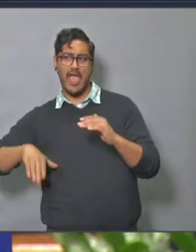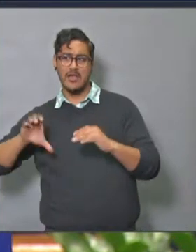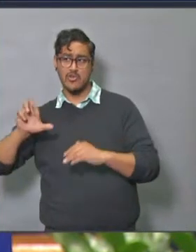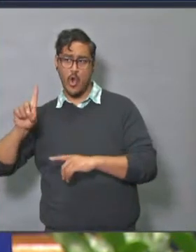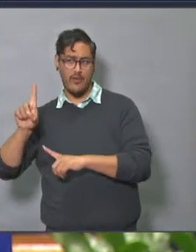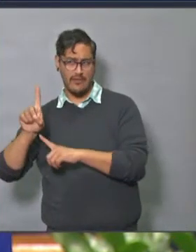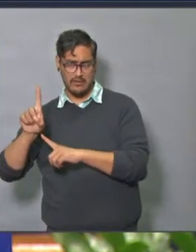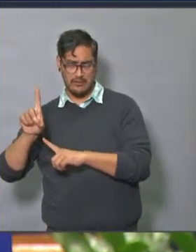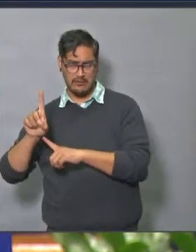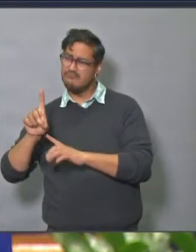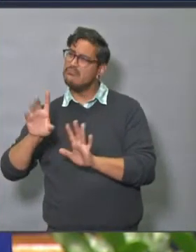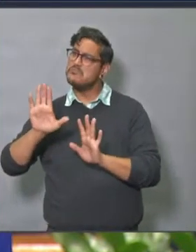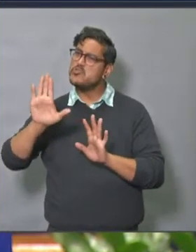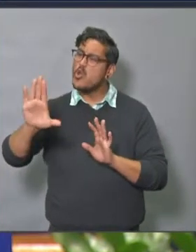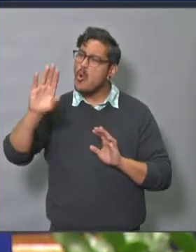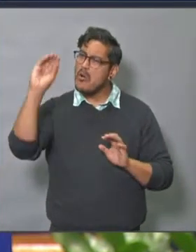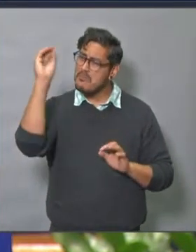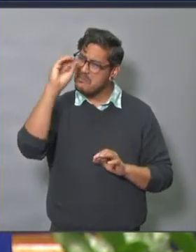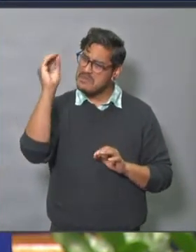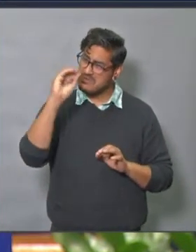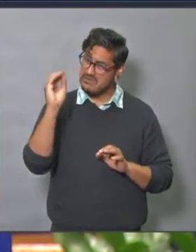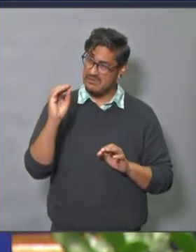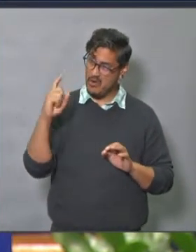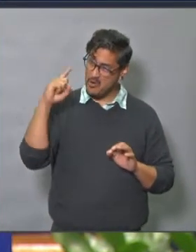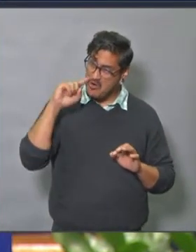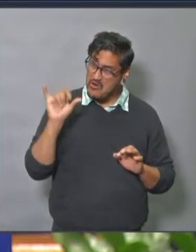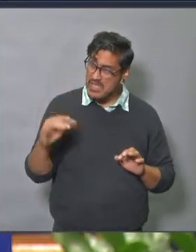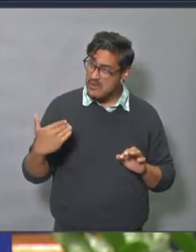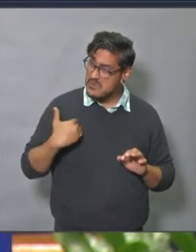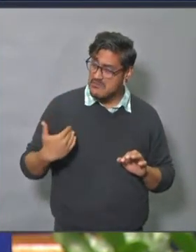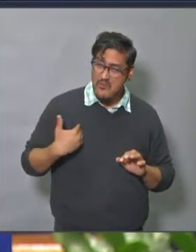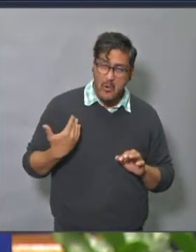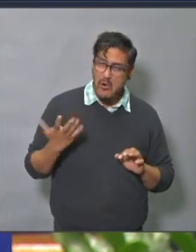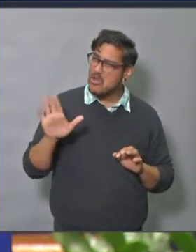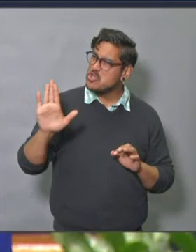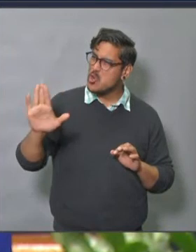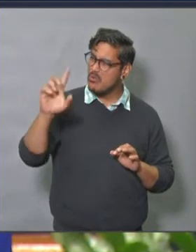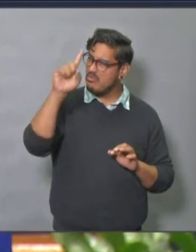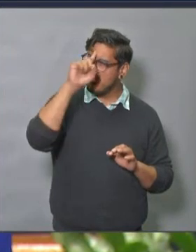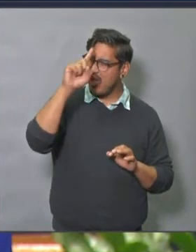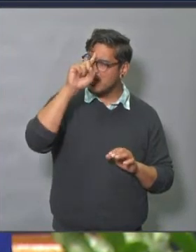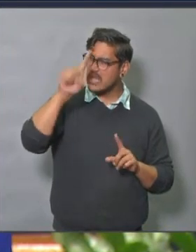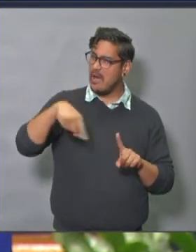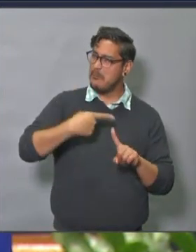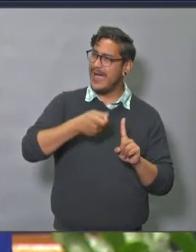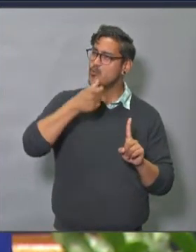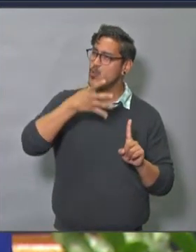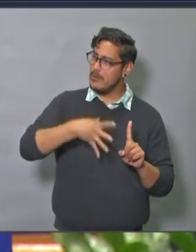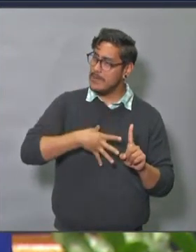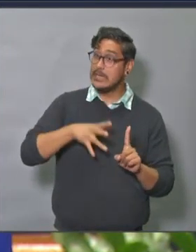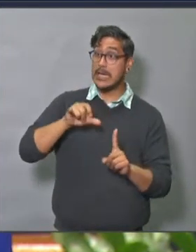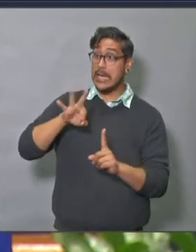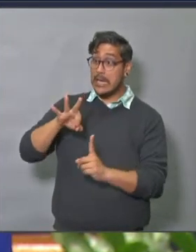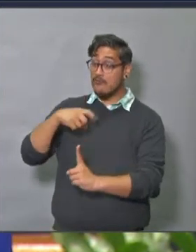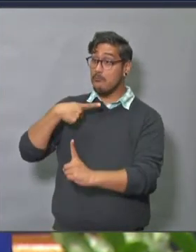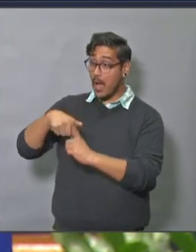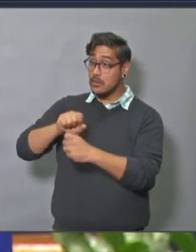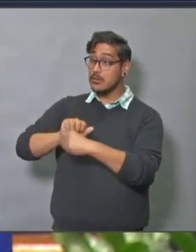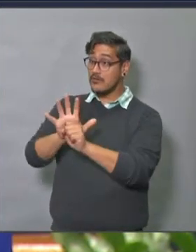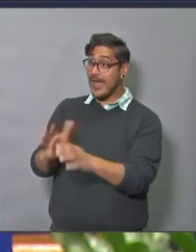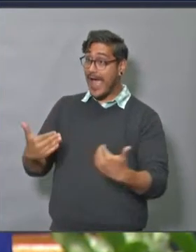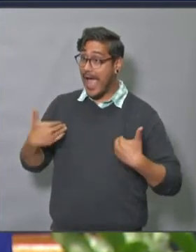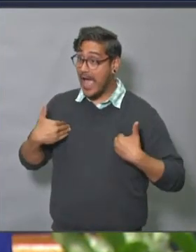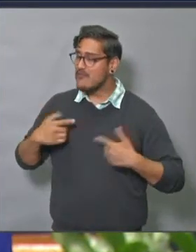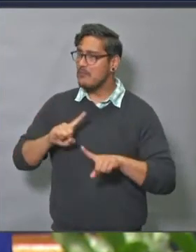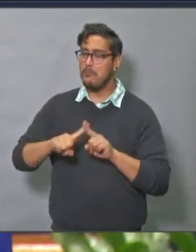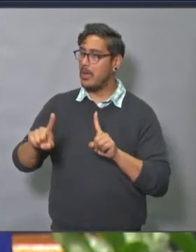science that you has would counter that or support that, or what's your thoughts on women testing positive with COVID-19 still